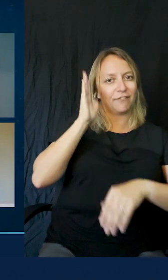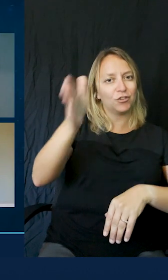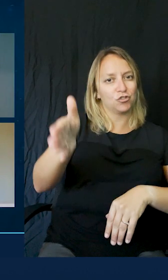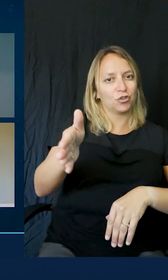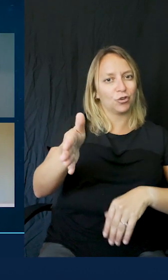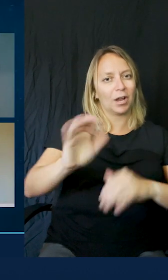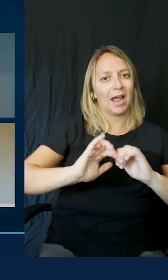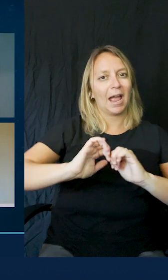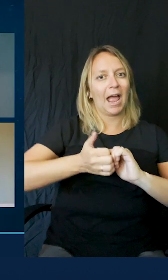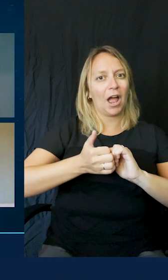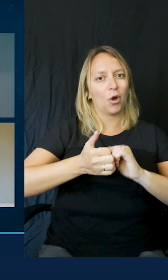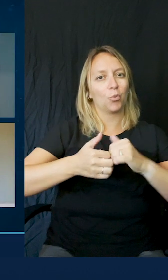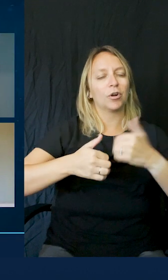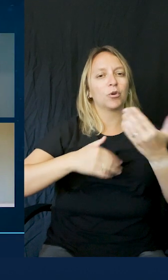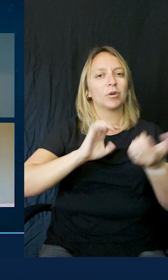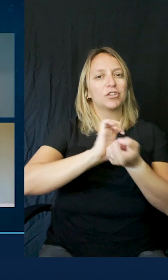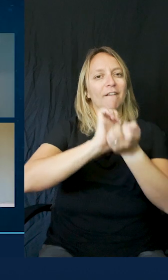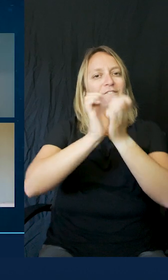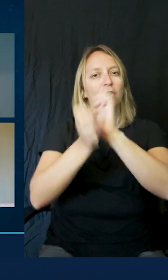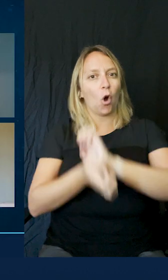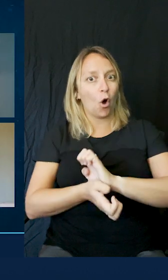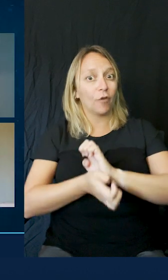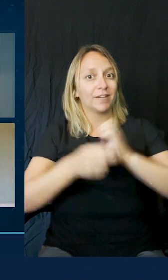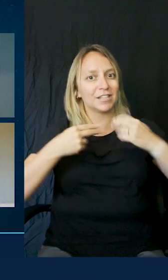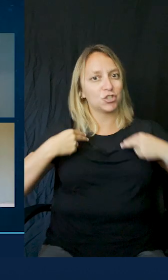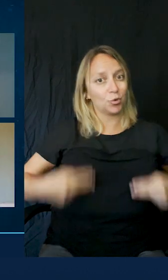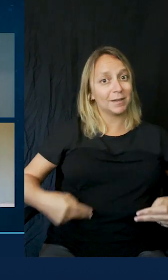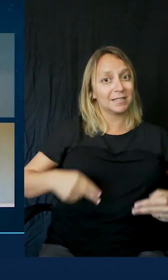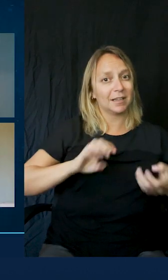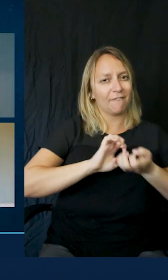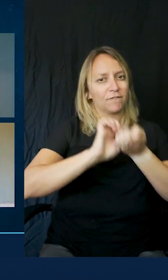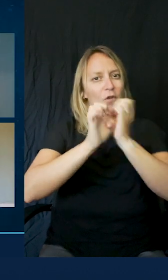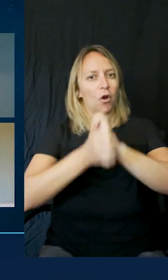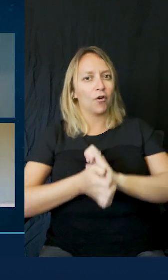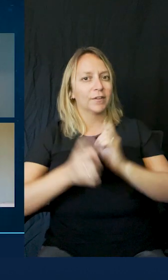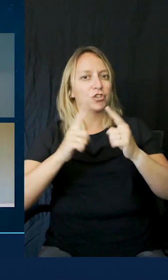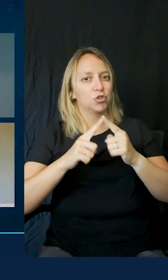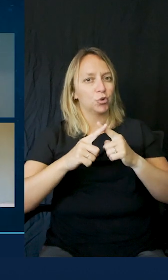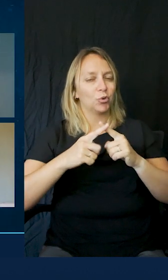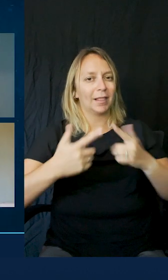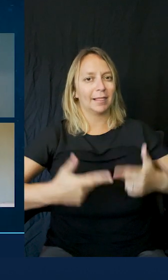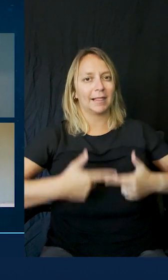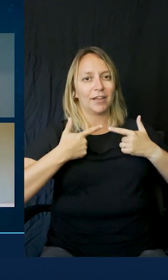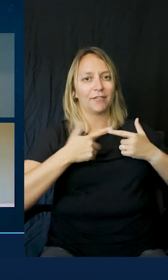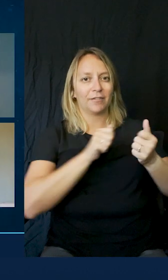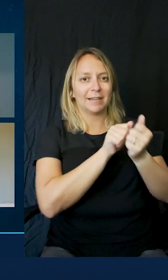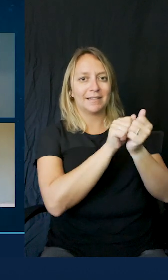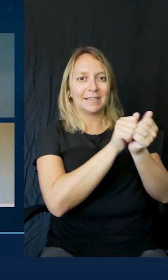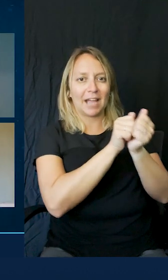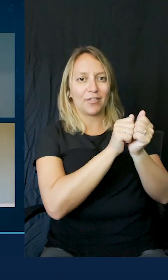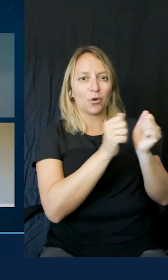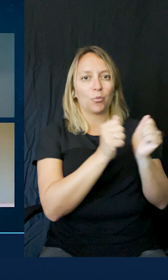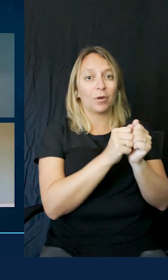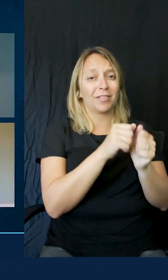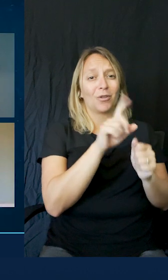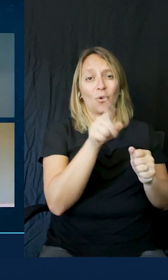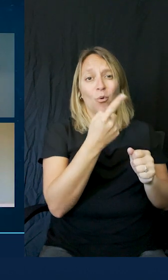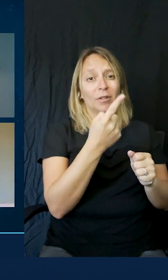and how we need to evolve as humans in order to coexist not only with orcas